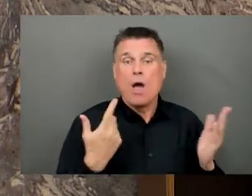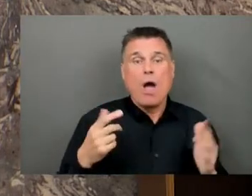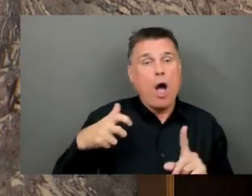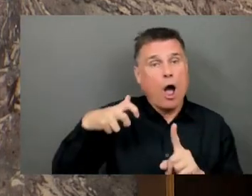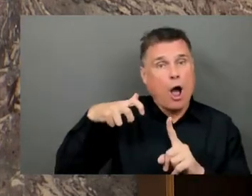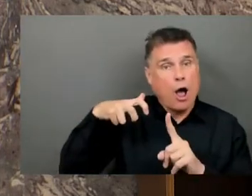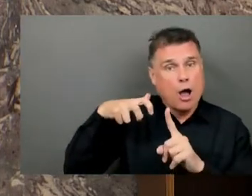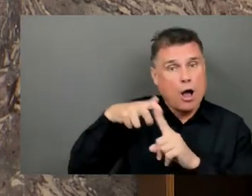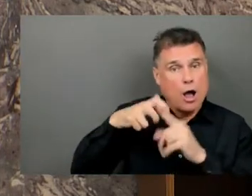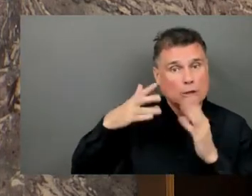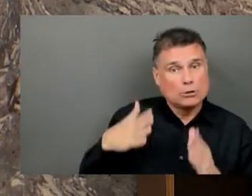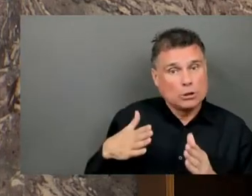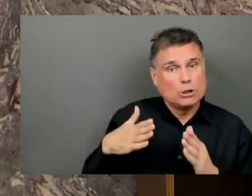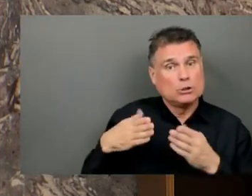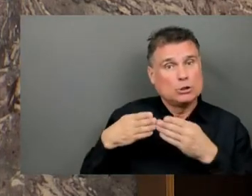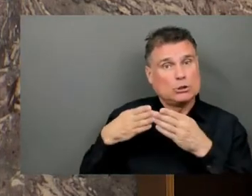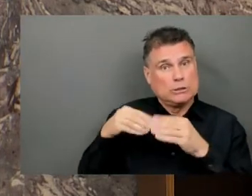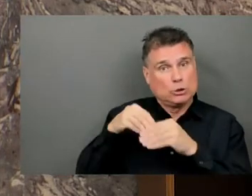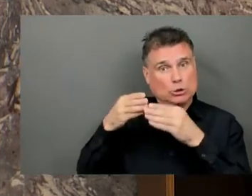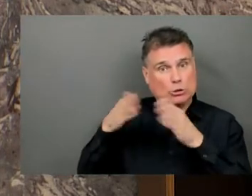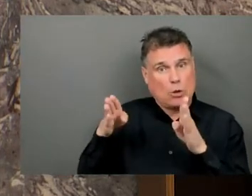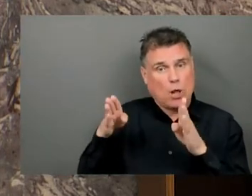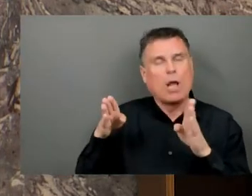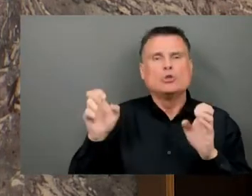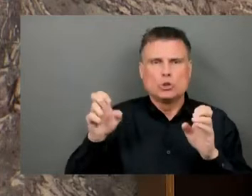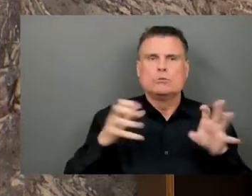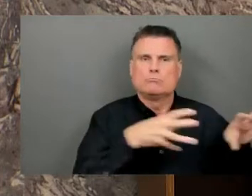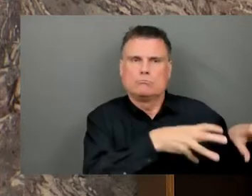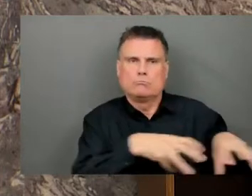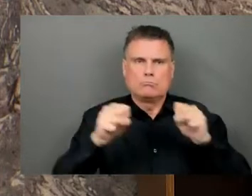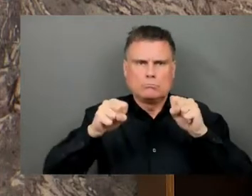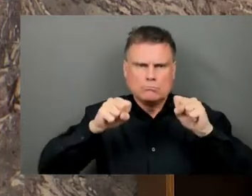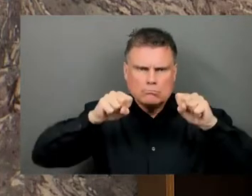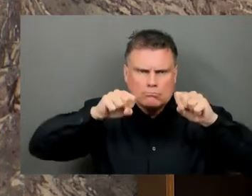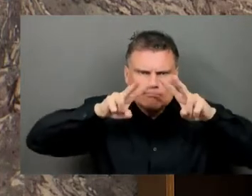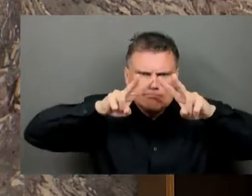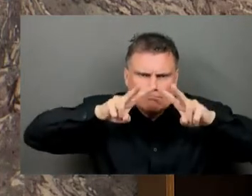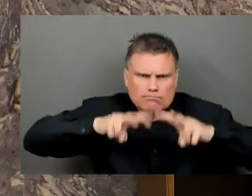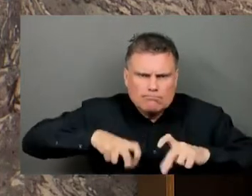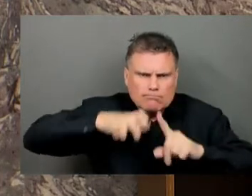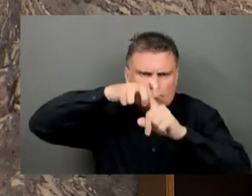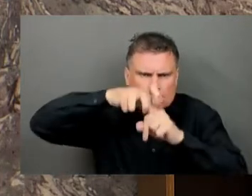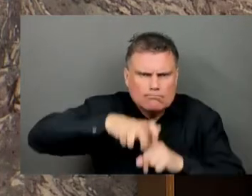Requiring 20% success fees on grants,